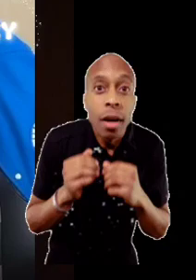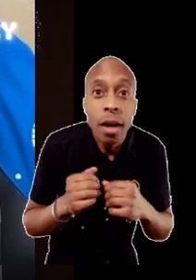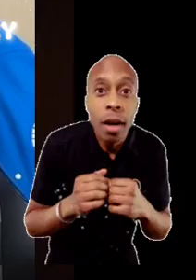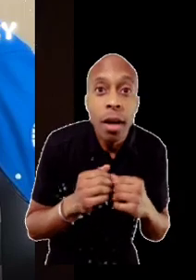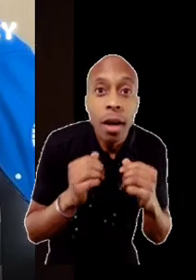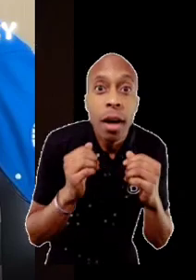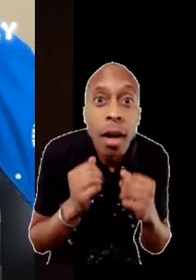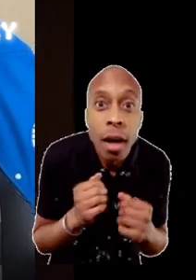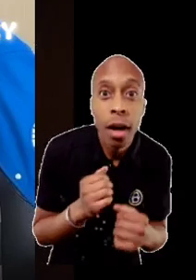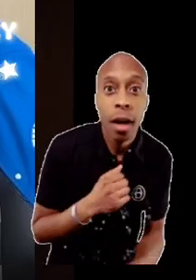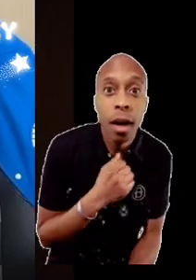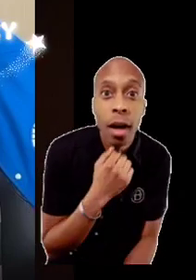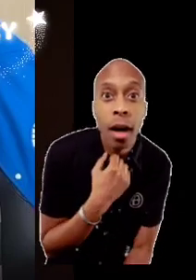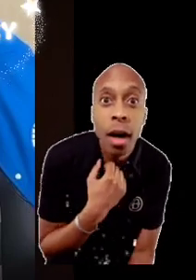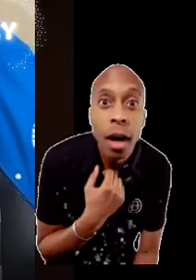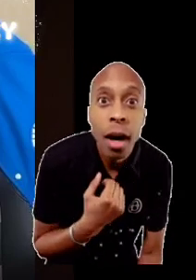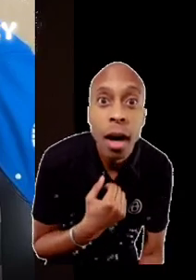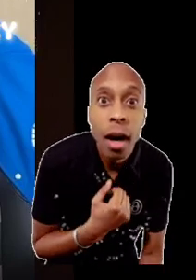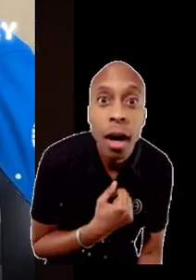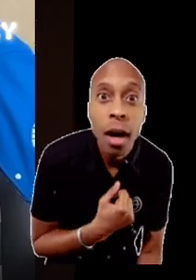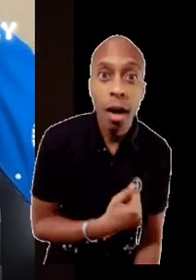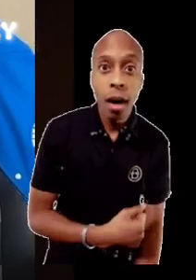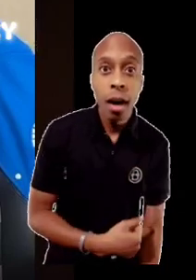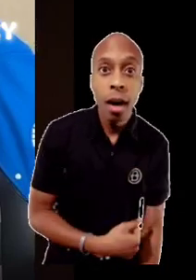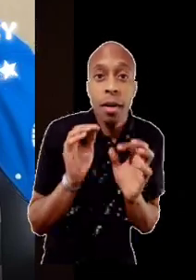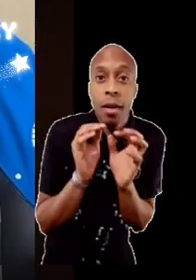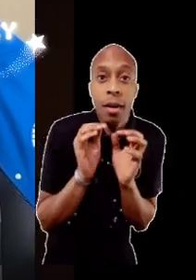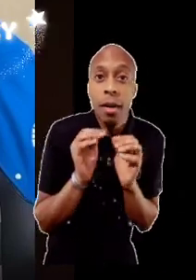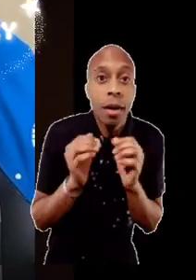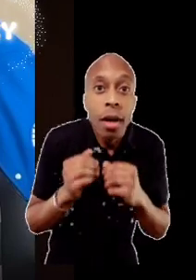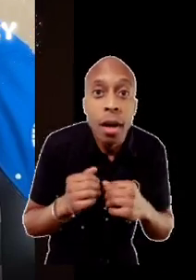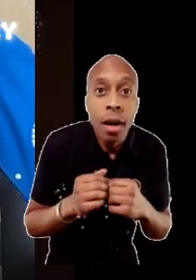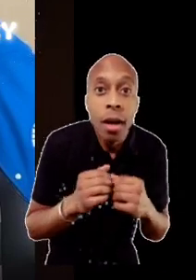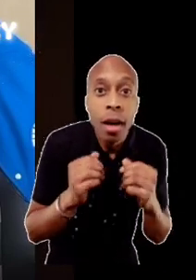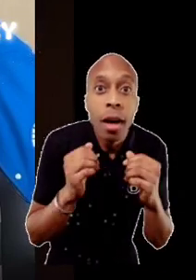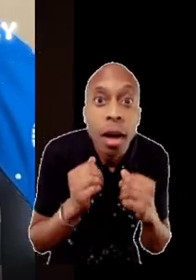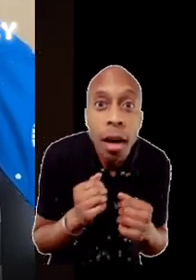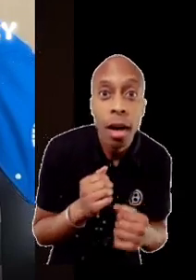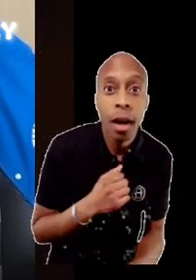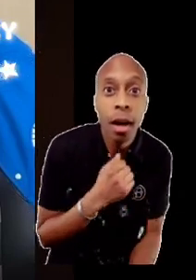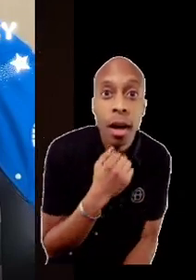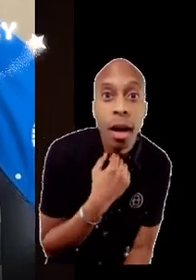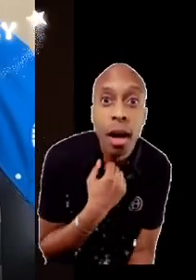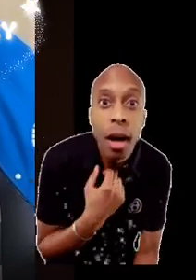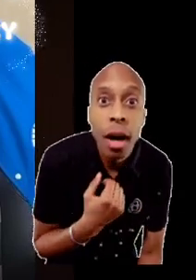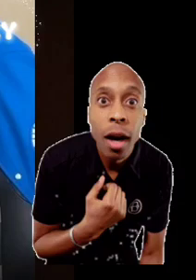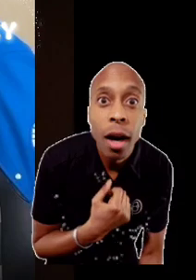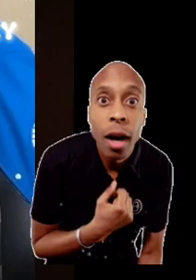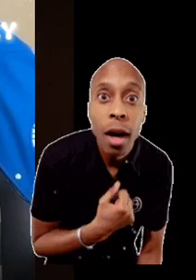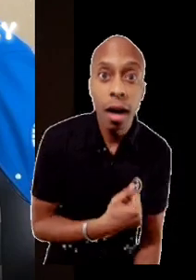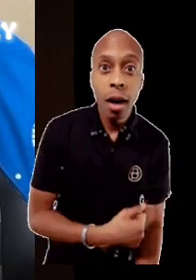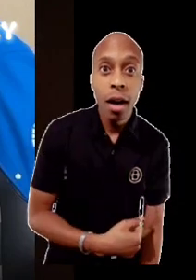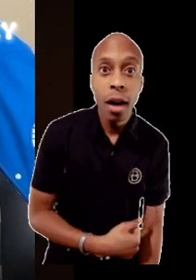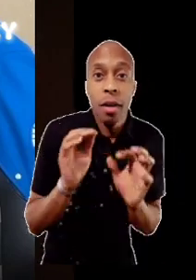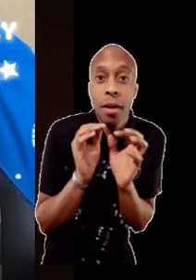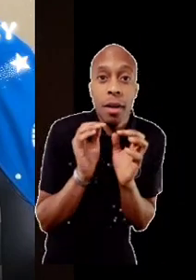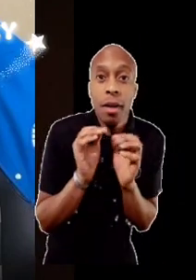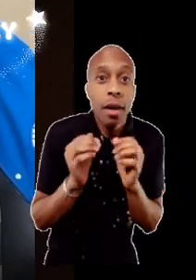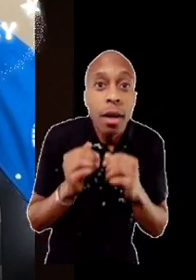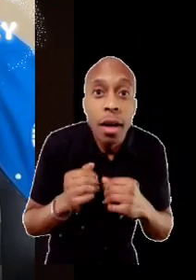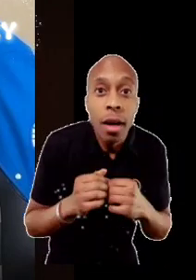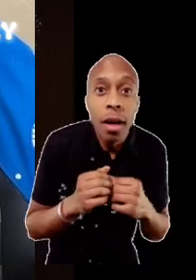again, yo, you better leave it. Dwayne mother warn him for me, no? And I promise you, a